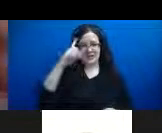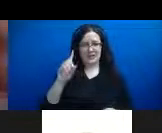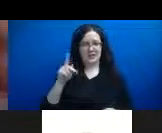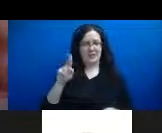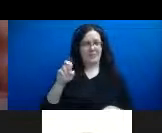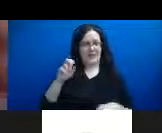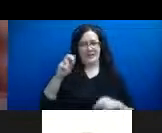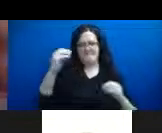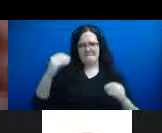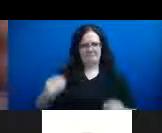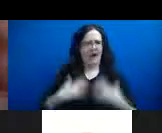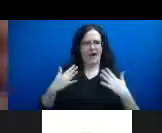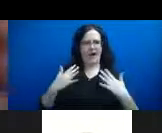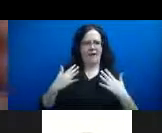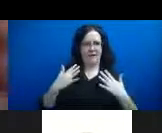at that time.